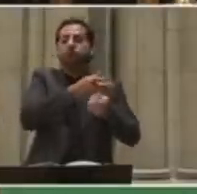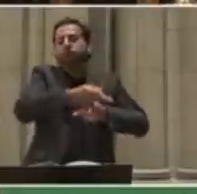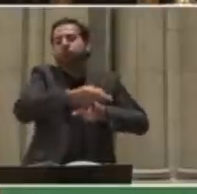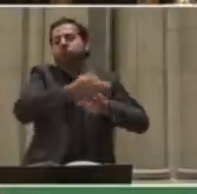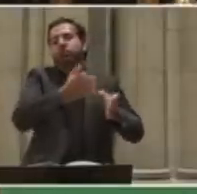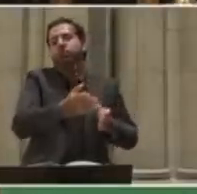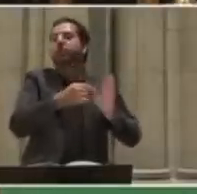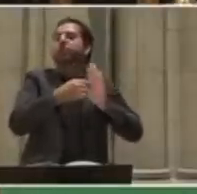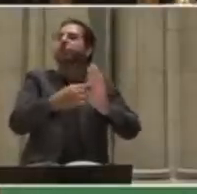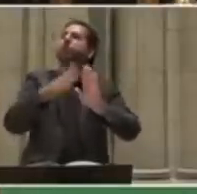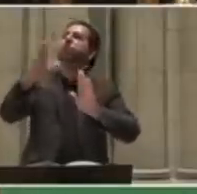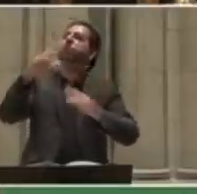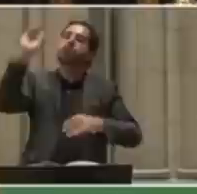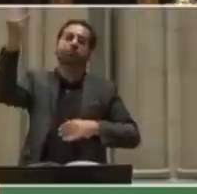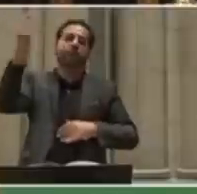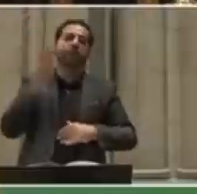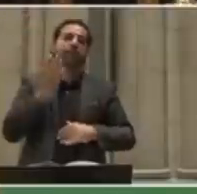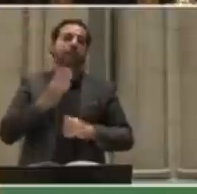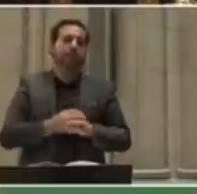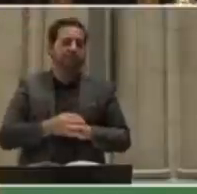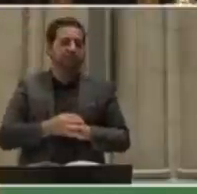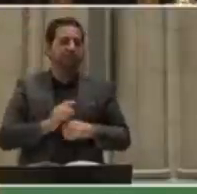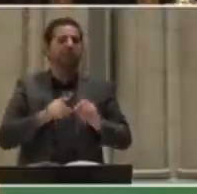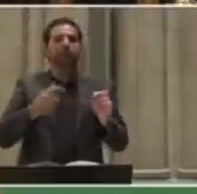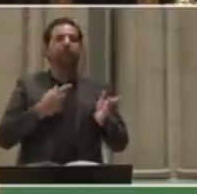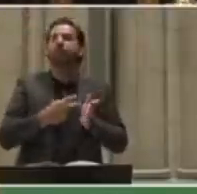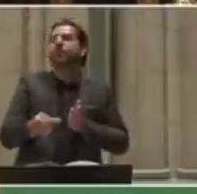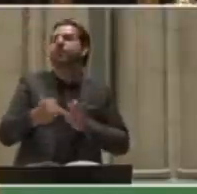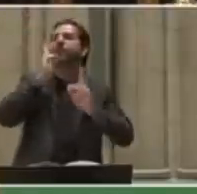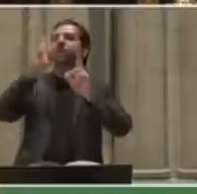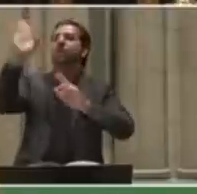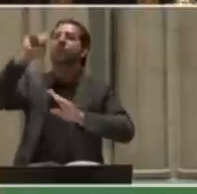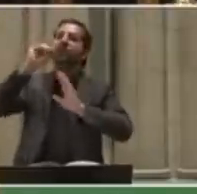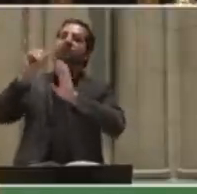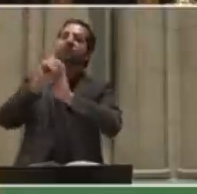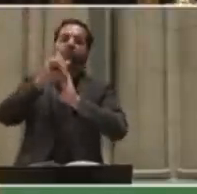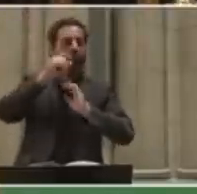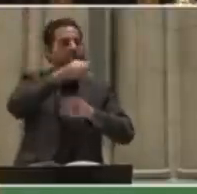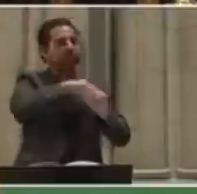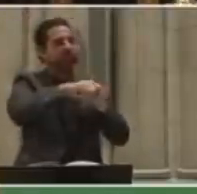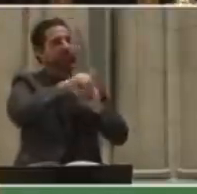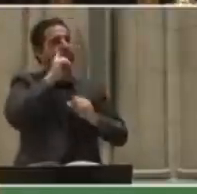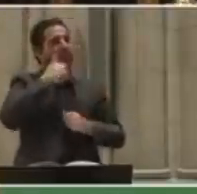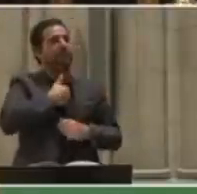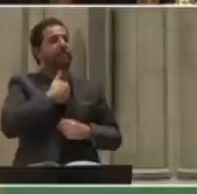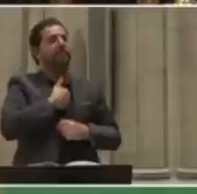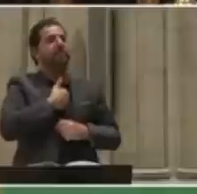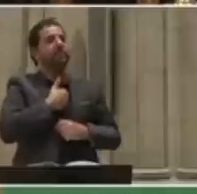show forth your bountiful grace. But we failed to honor your image in one another and in